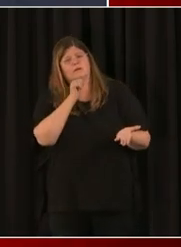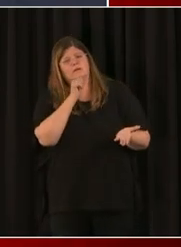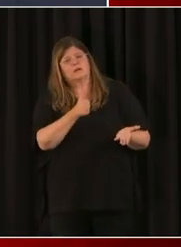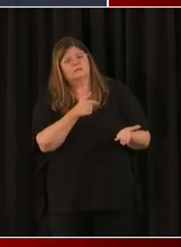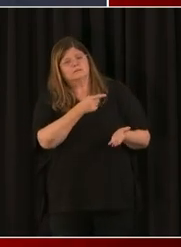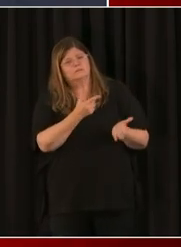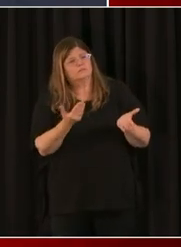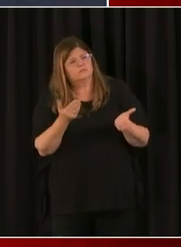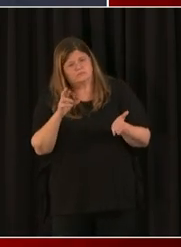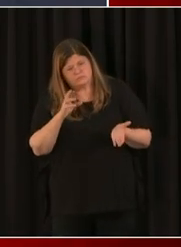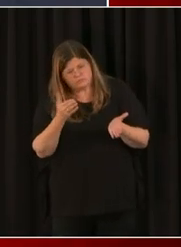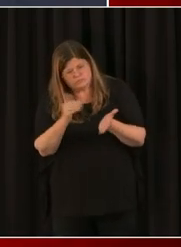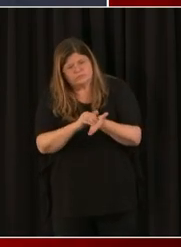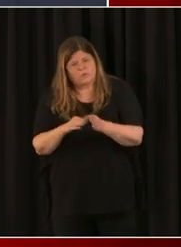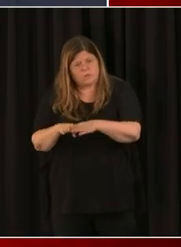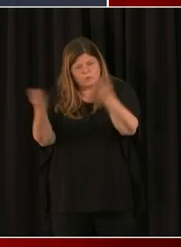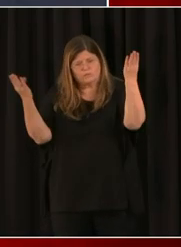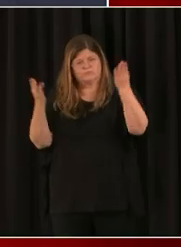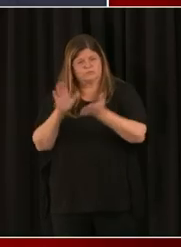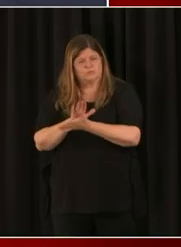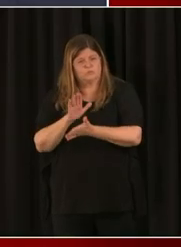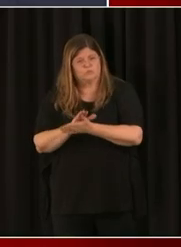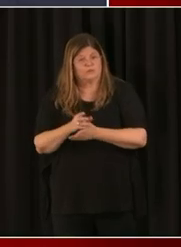reopen schools if there's a chance that